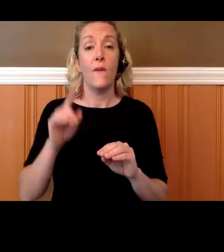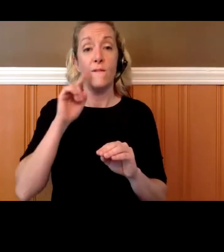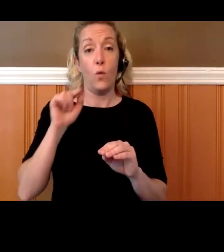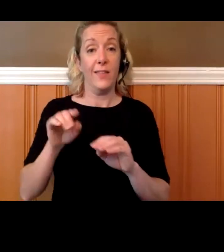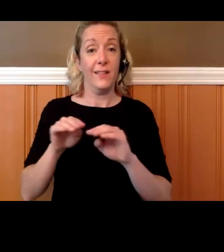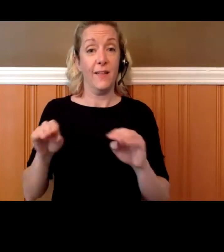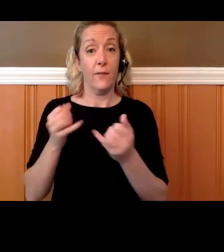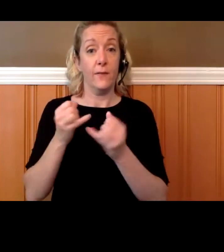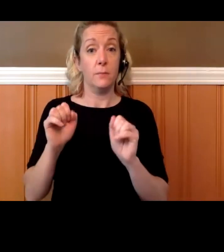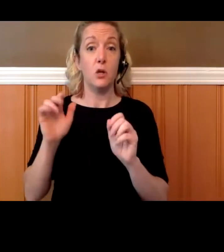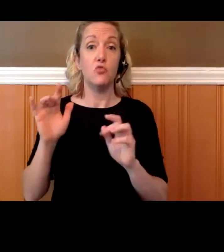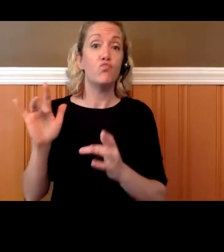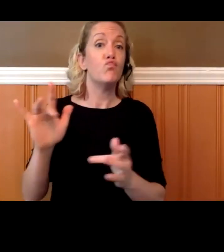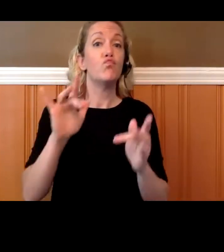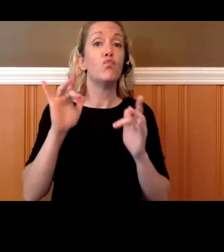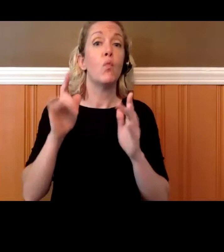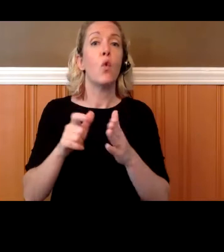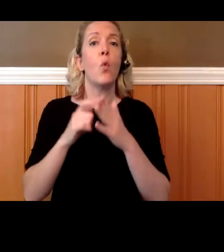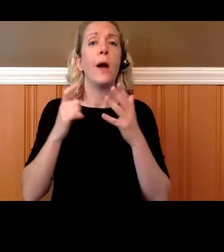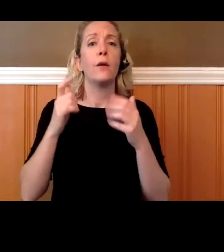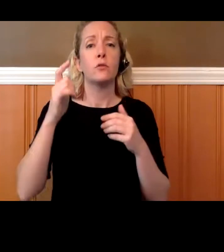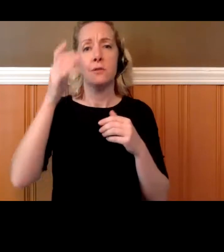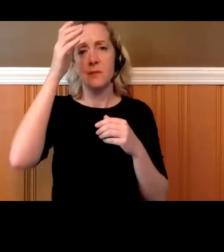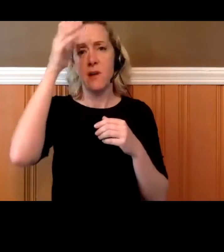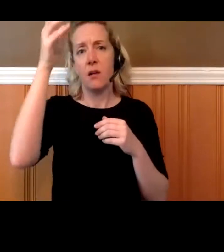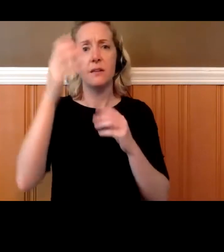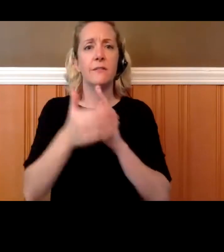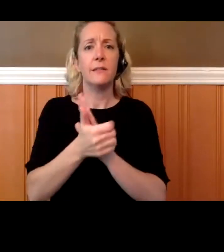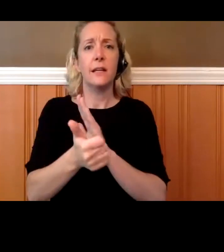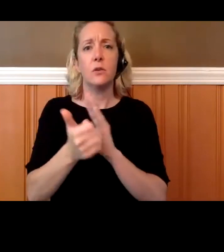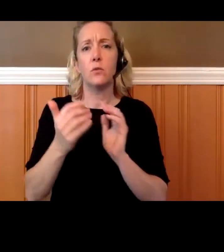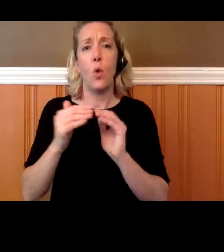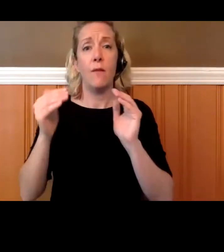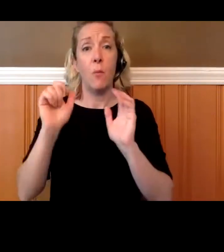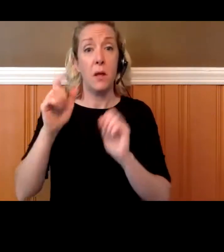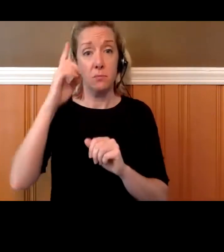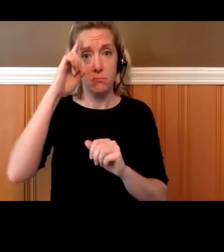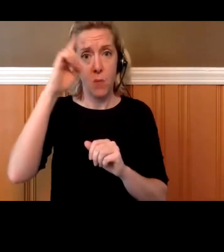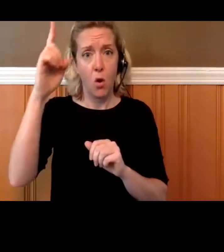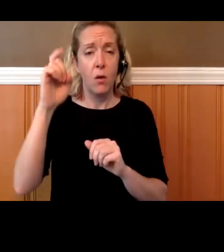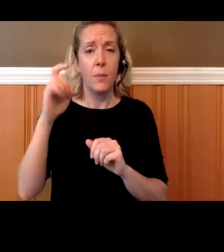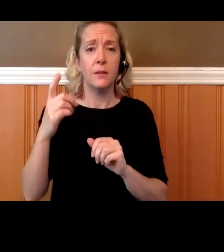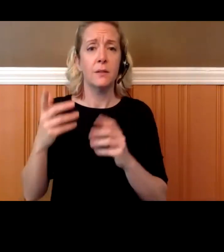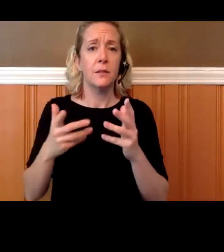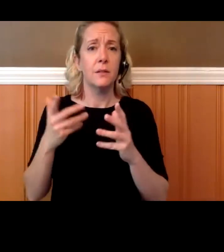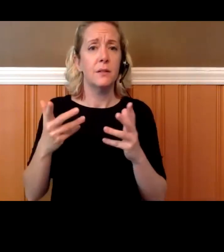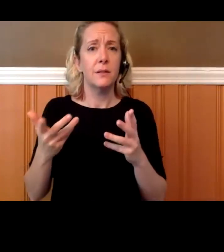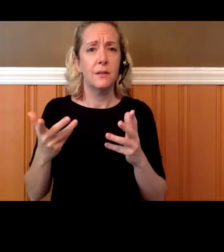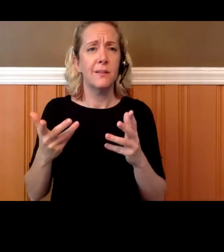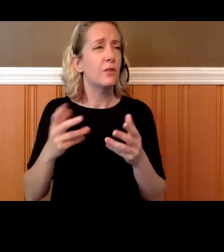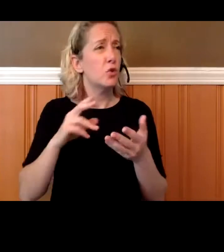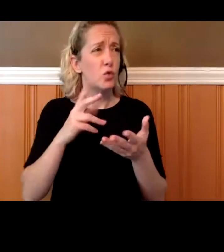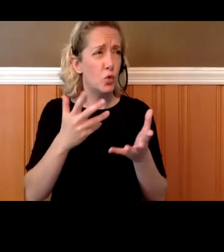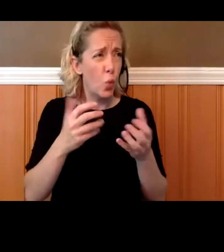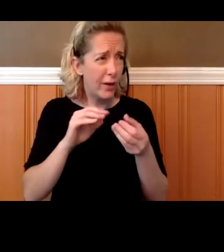of independence? You know, is there a number? Are you looking for a